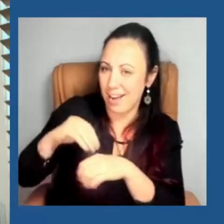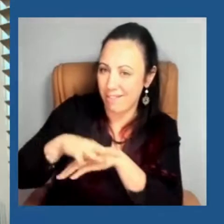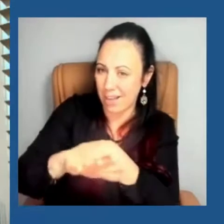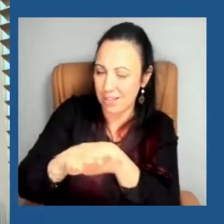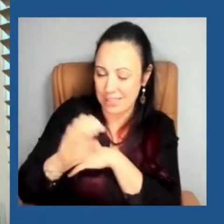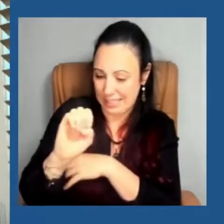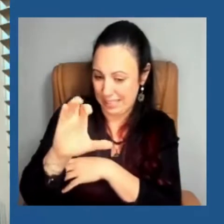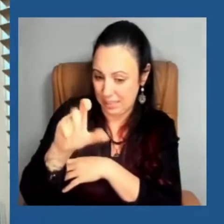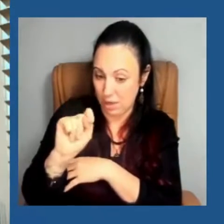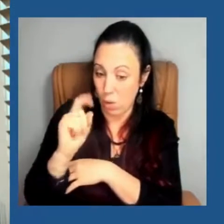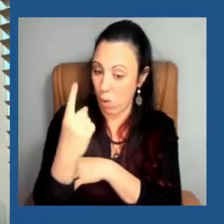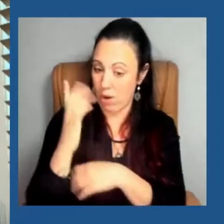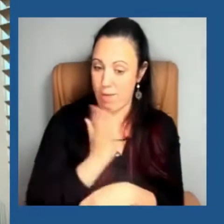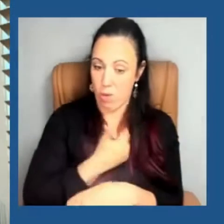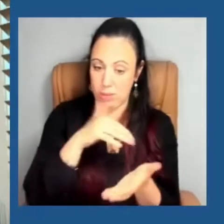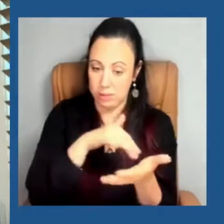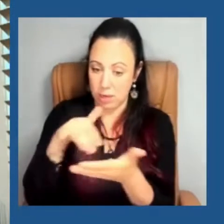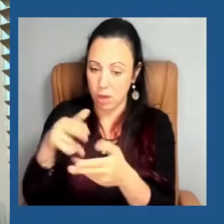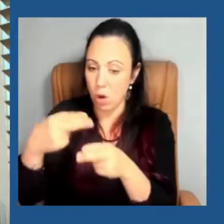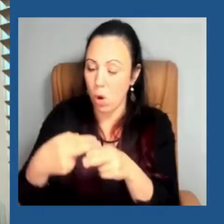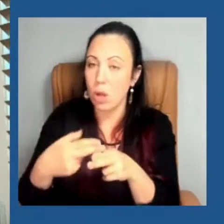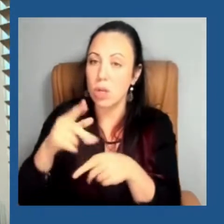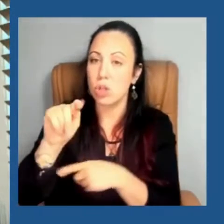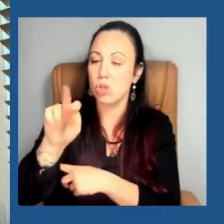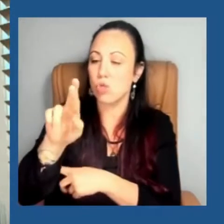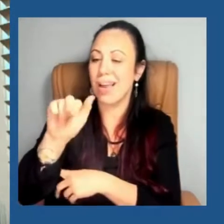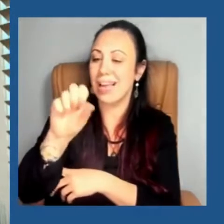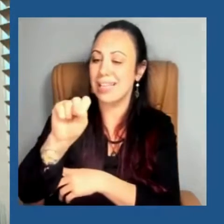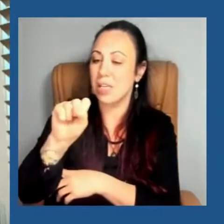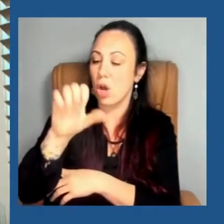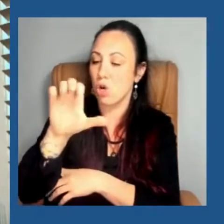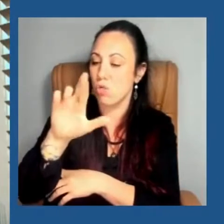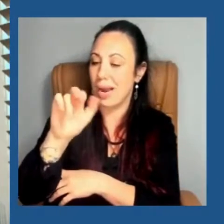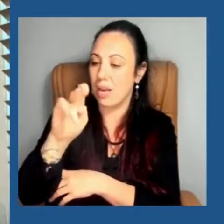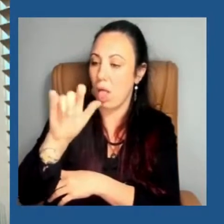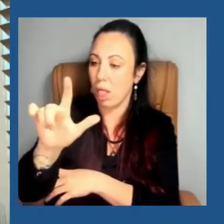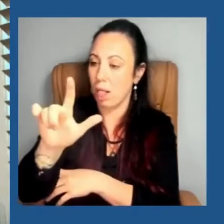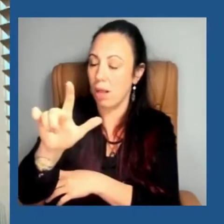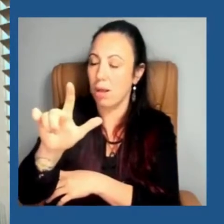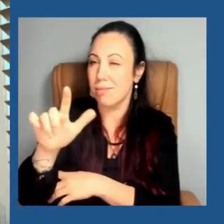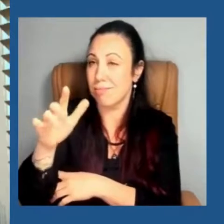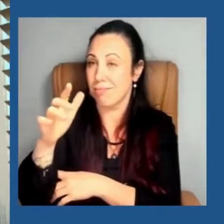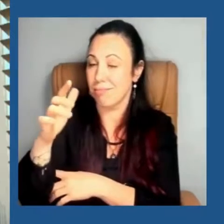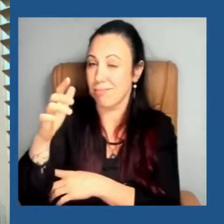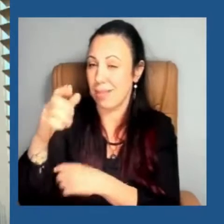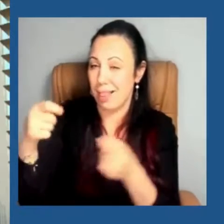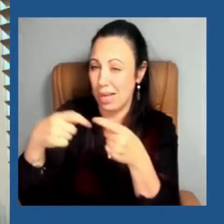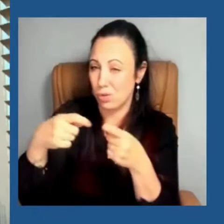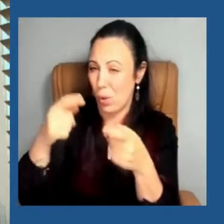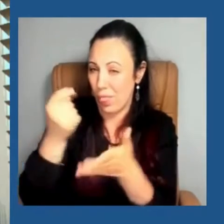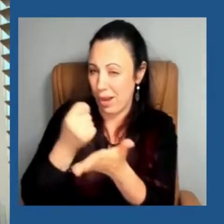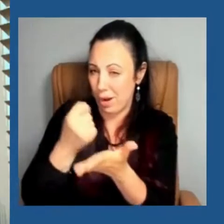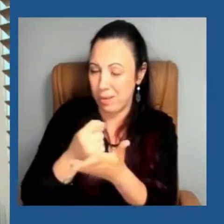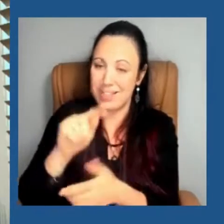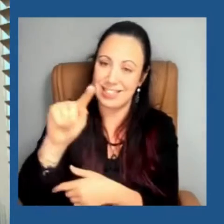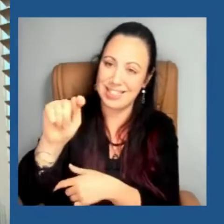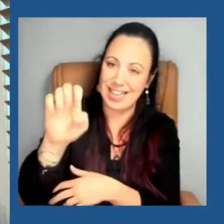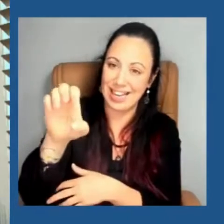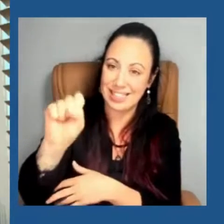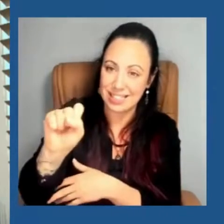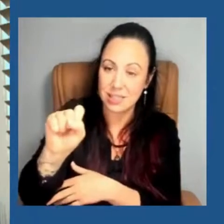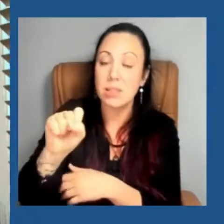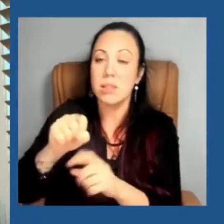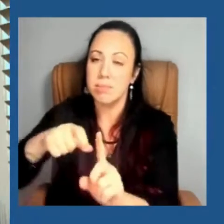of our studies, called Transcranial Electric Stimulation Therapy, or TEST for short, delivers an electrical